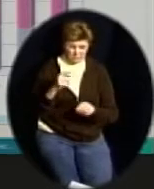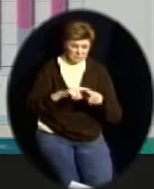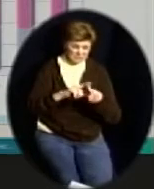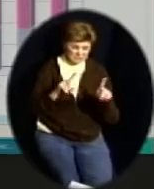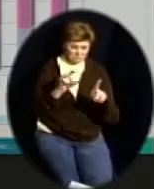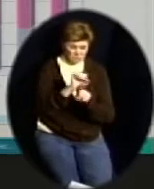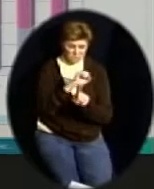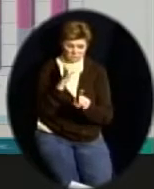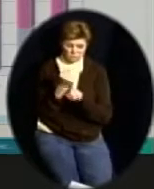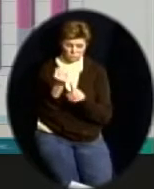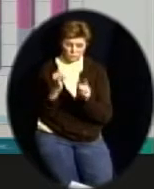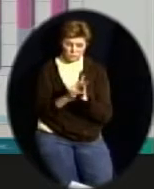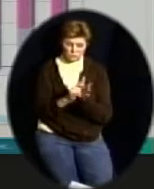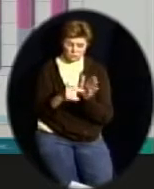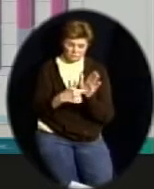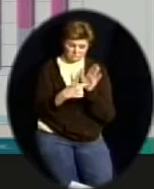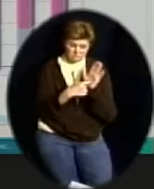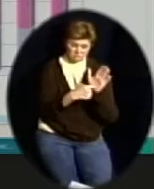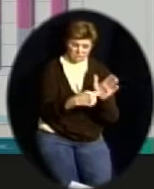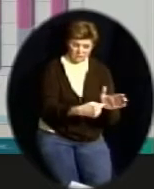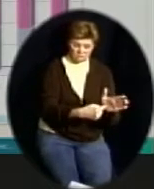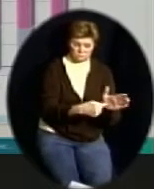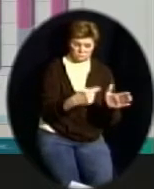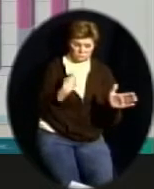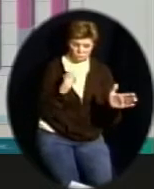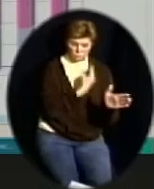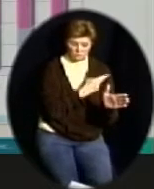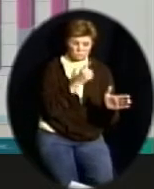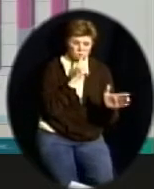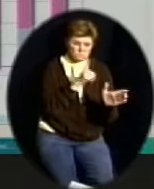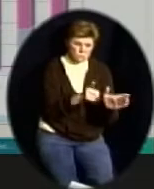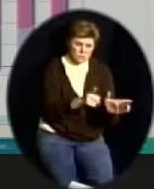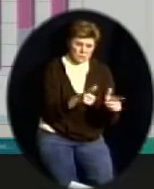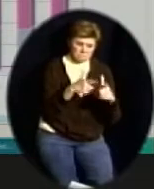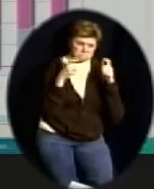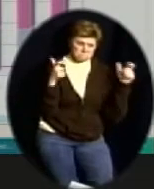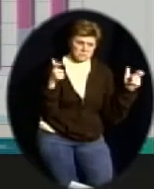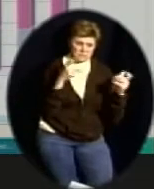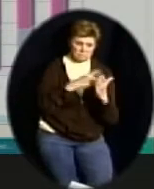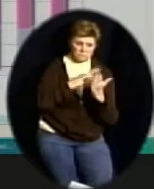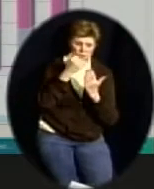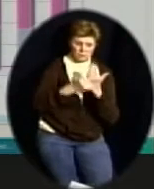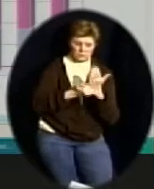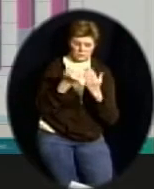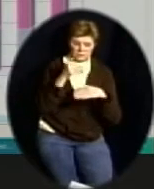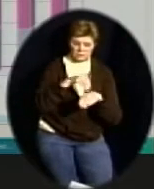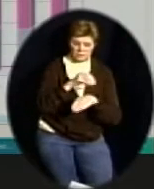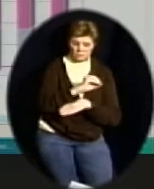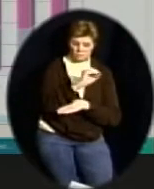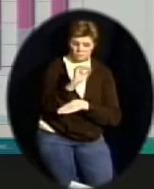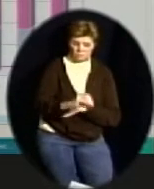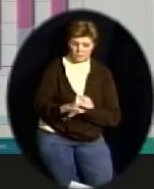a significant project in Olathe Northwest. And at one point in time, when you're building a